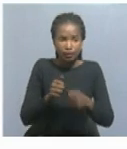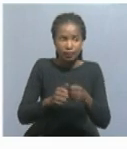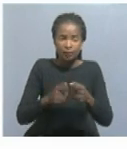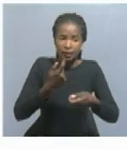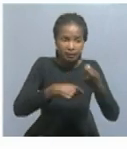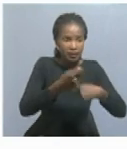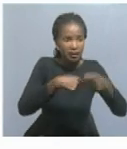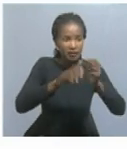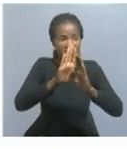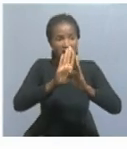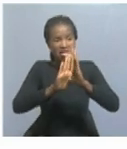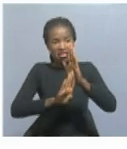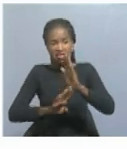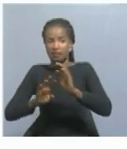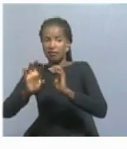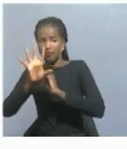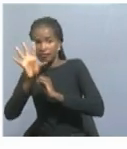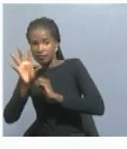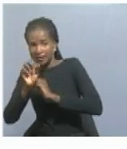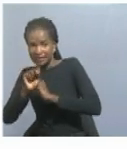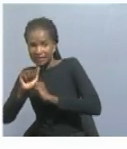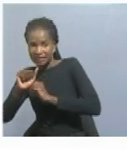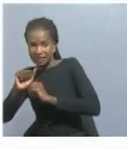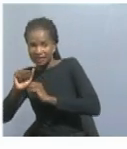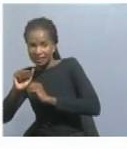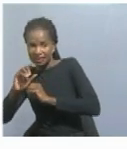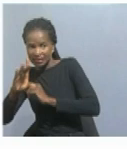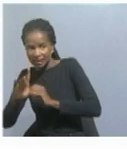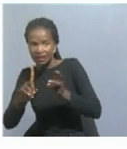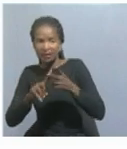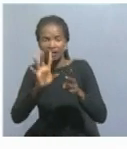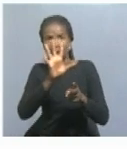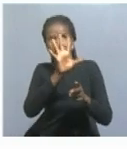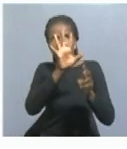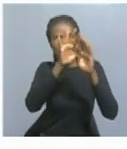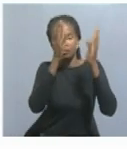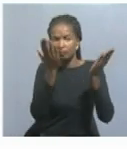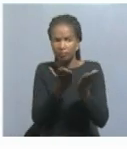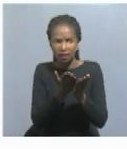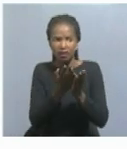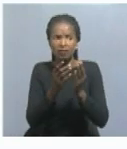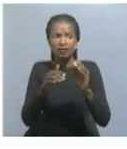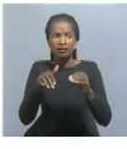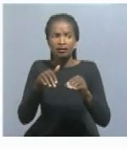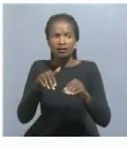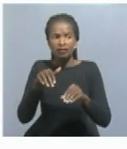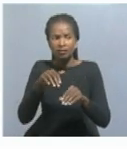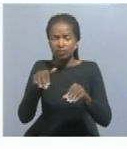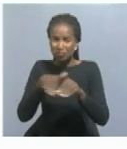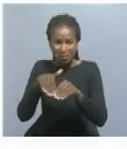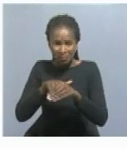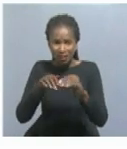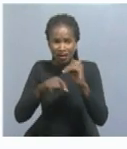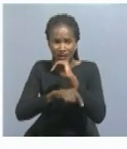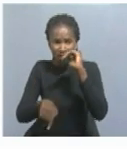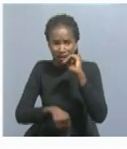just in the region, it's globally. And obviously, it is also being felt in our member states in SACU. Now, that has